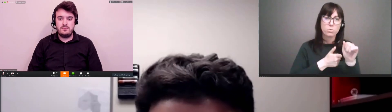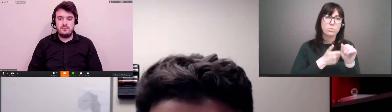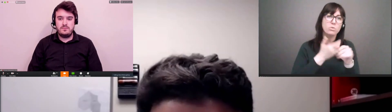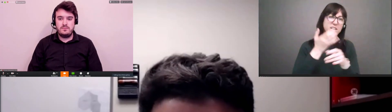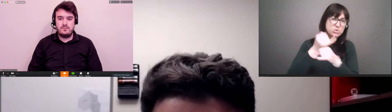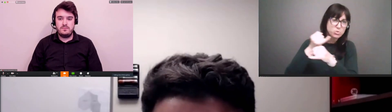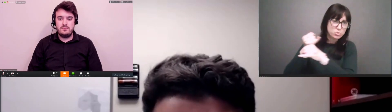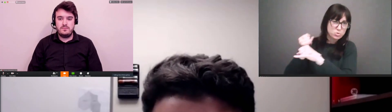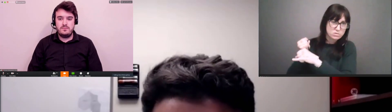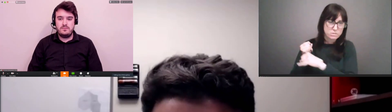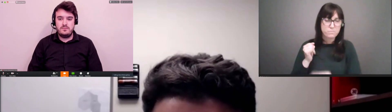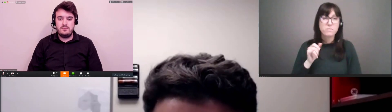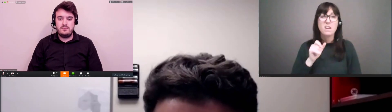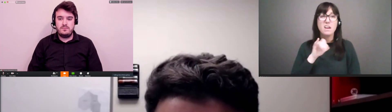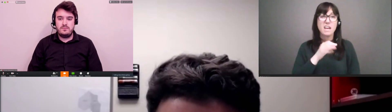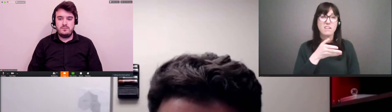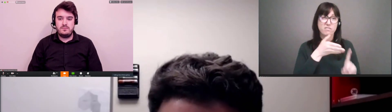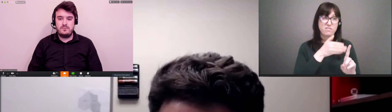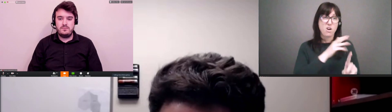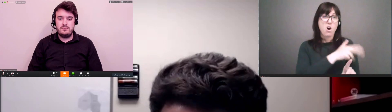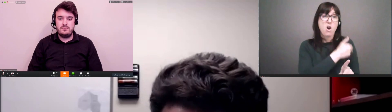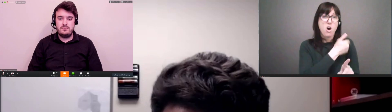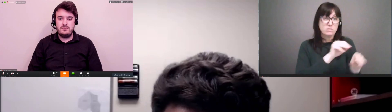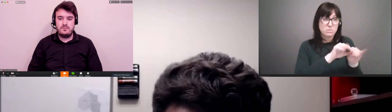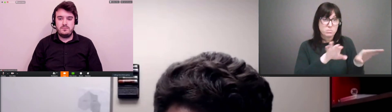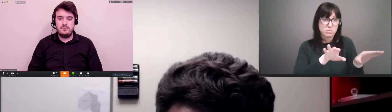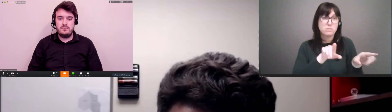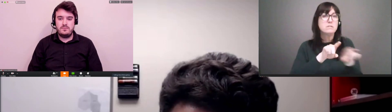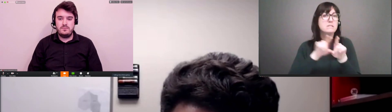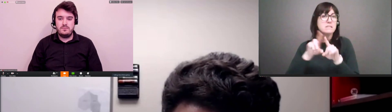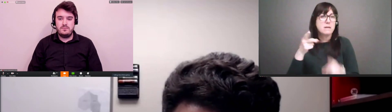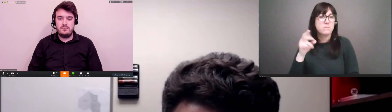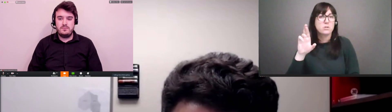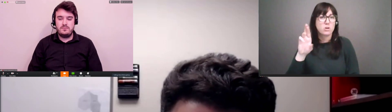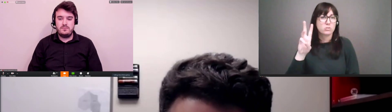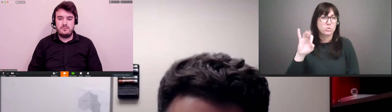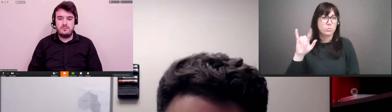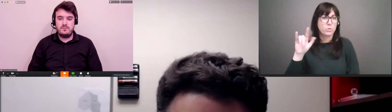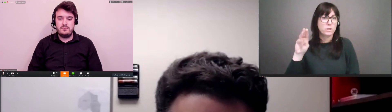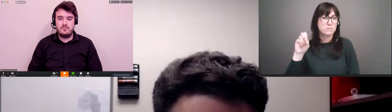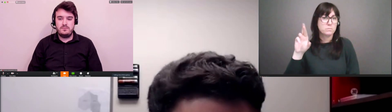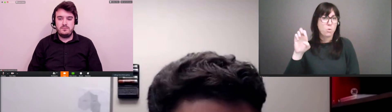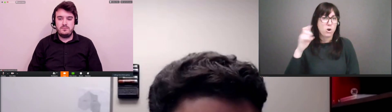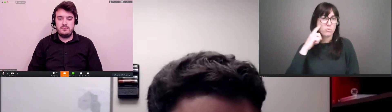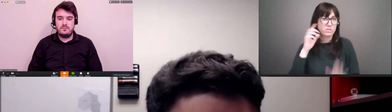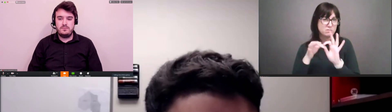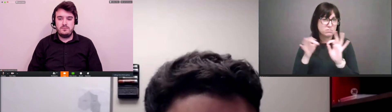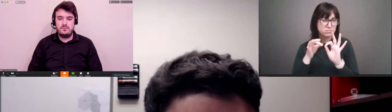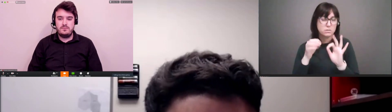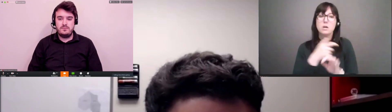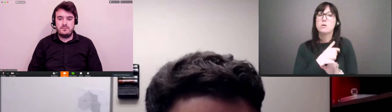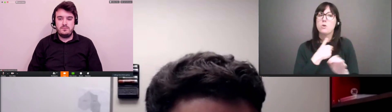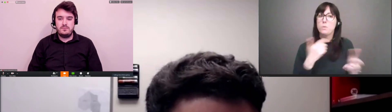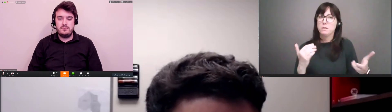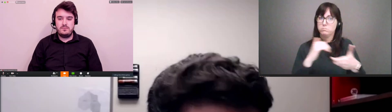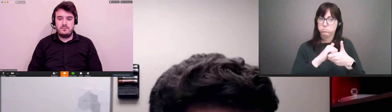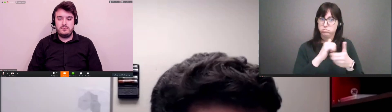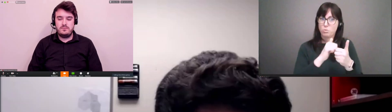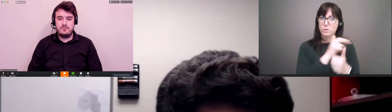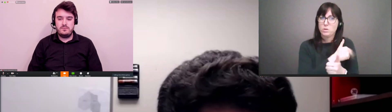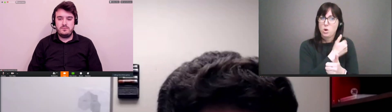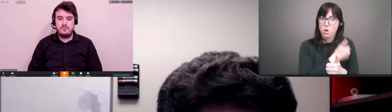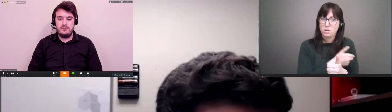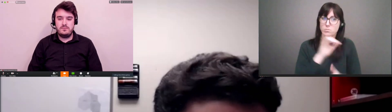So when it's in a hospital, I think as Dr. Wilmore was describing moments ago, we work very closely with the hospital